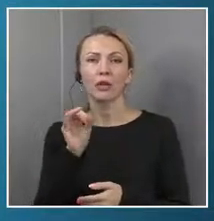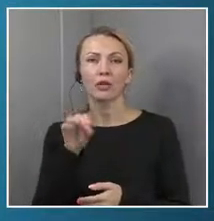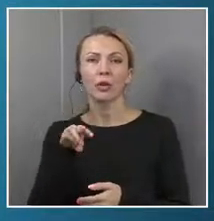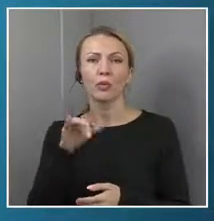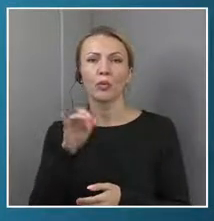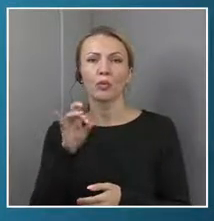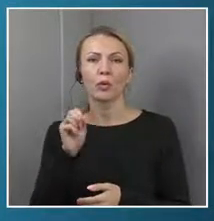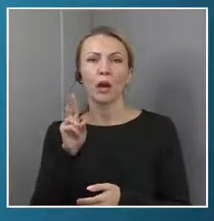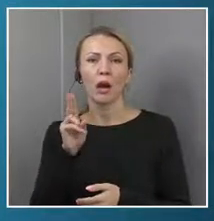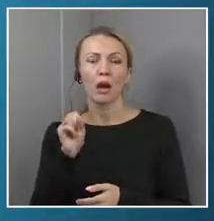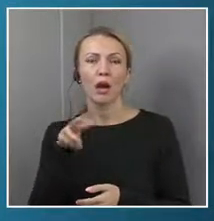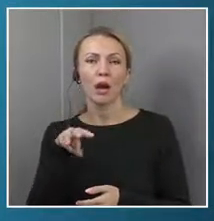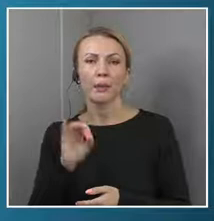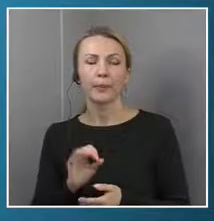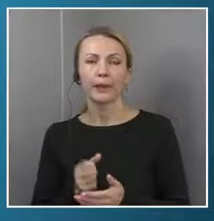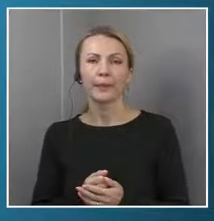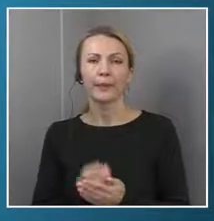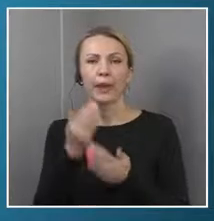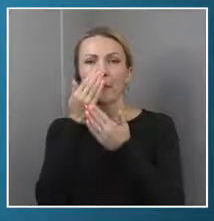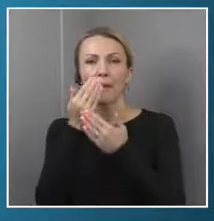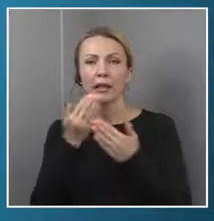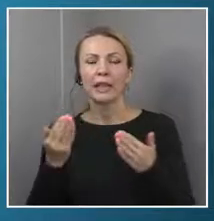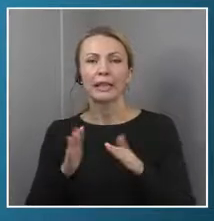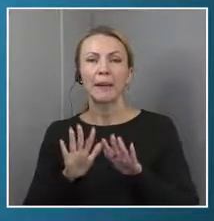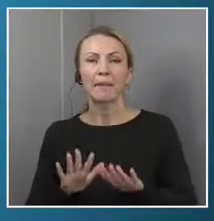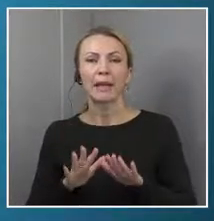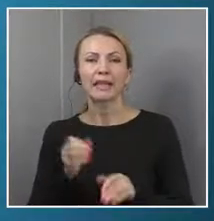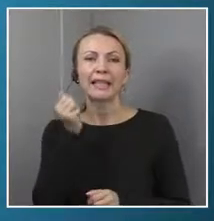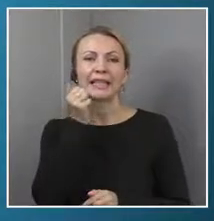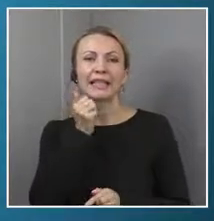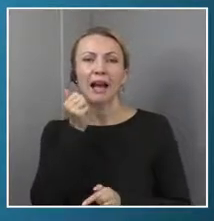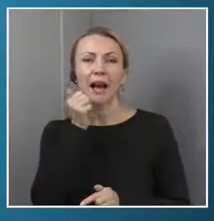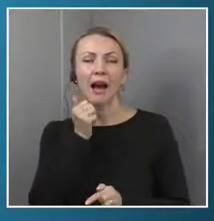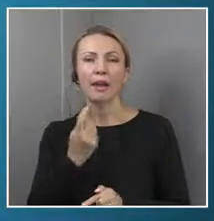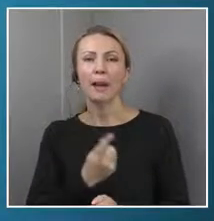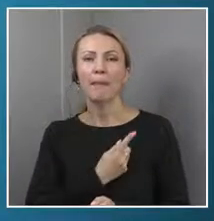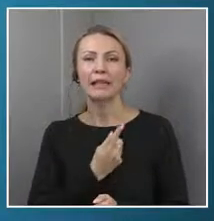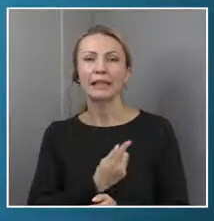such artists as Hearst, Murakami, Kusama,